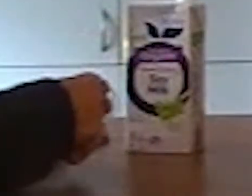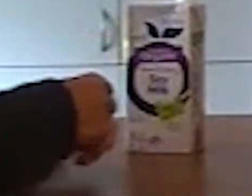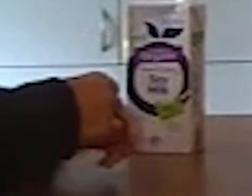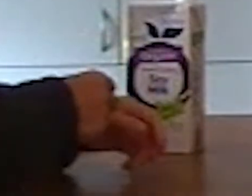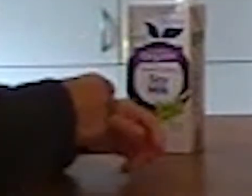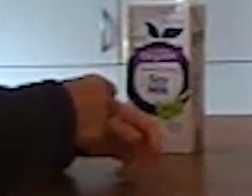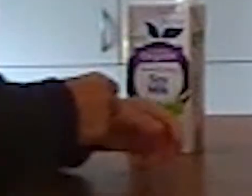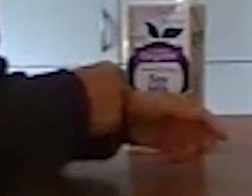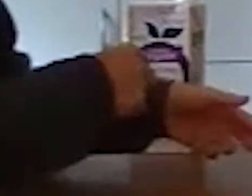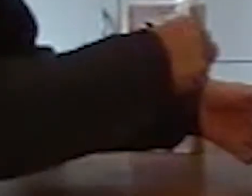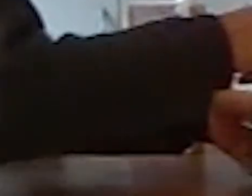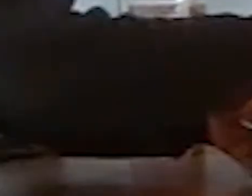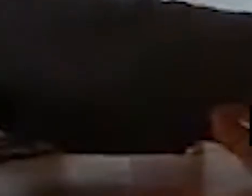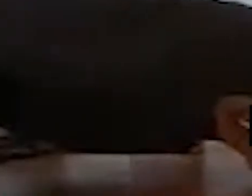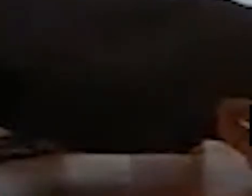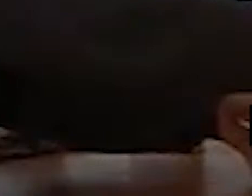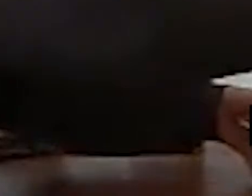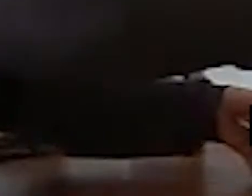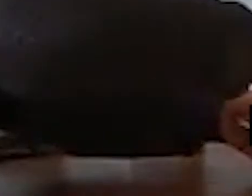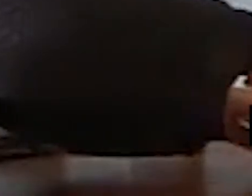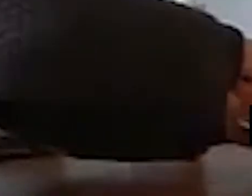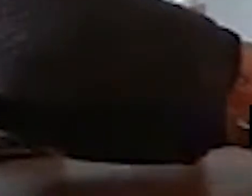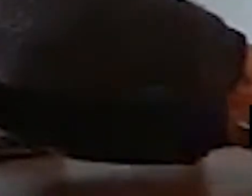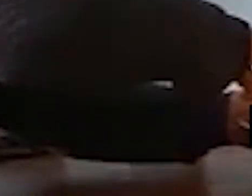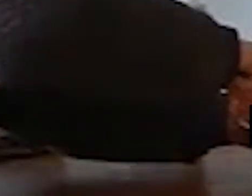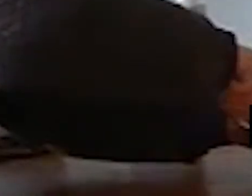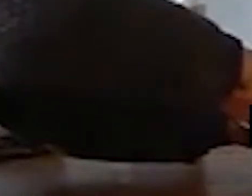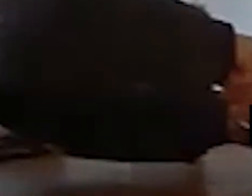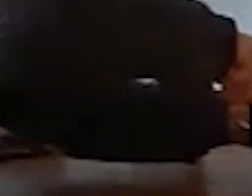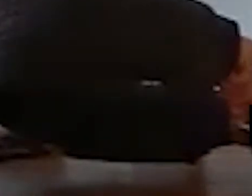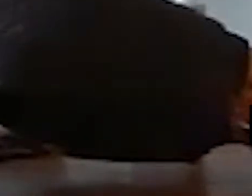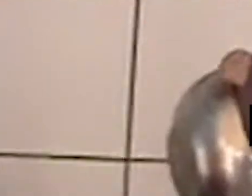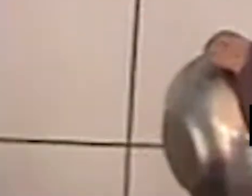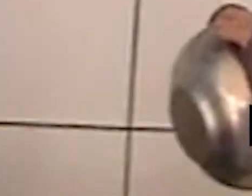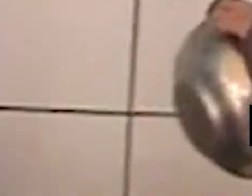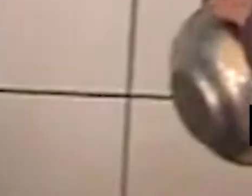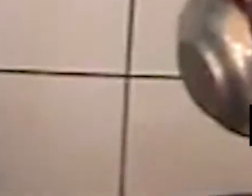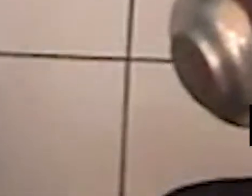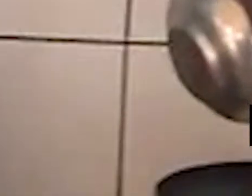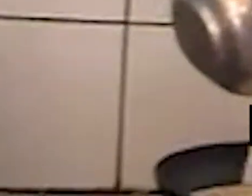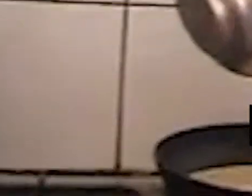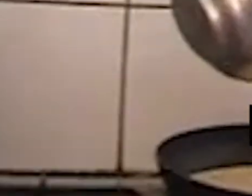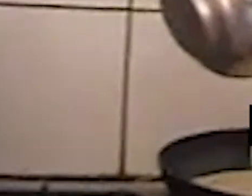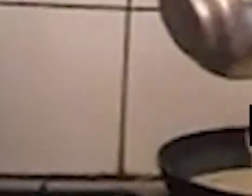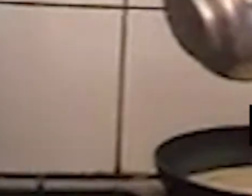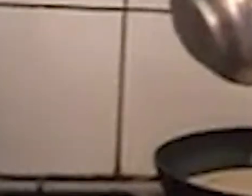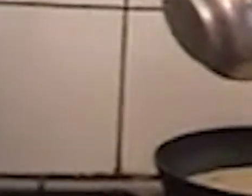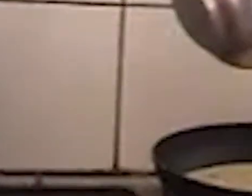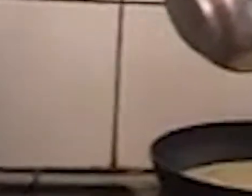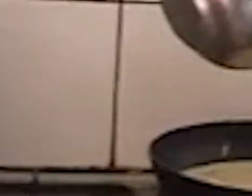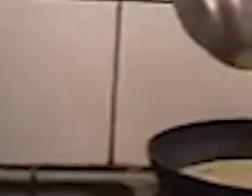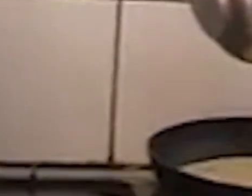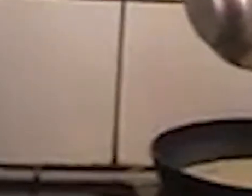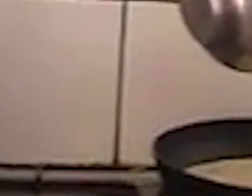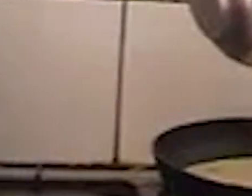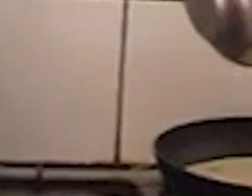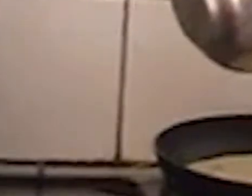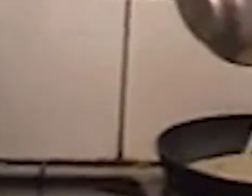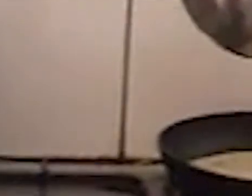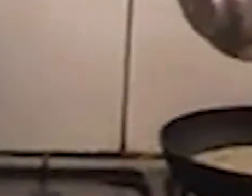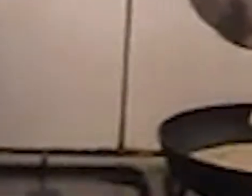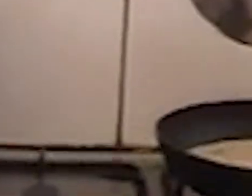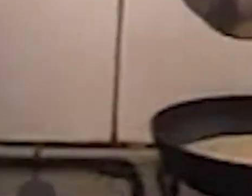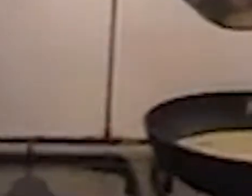which is having an impact on us. And support workers are not really able to